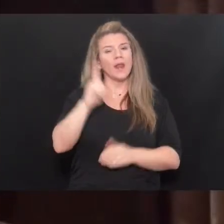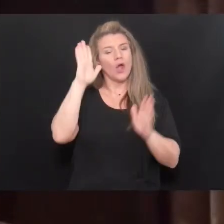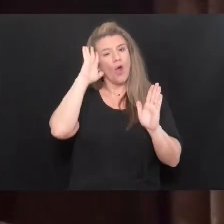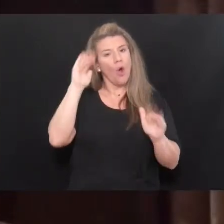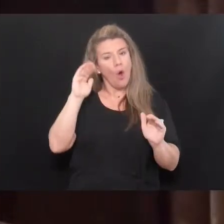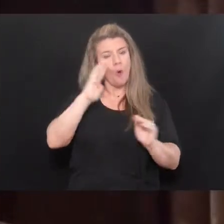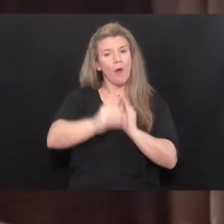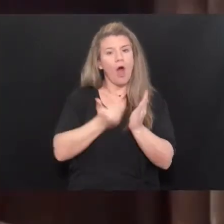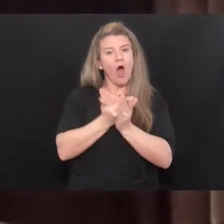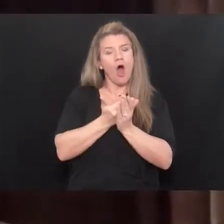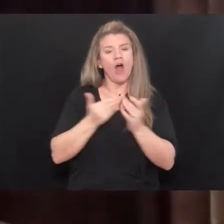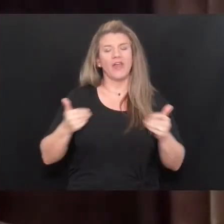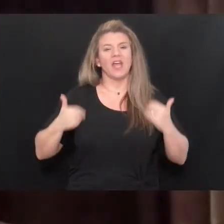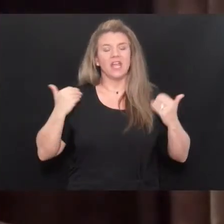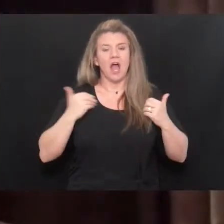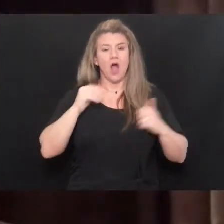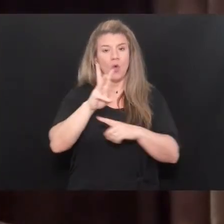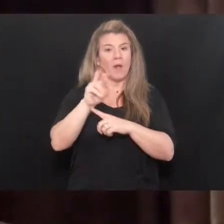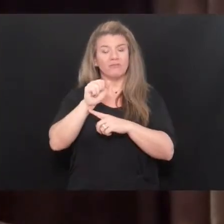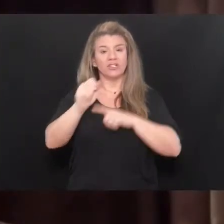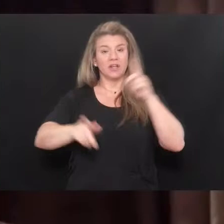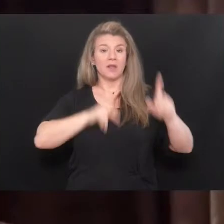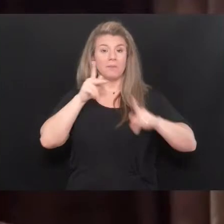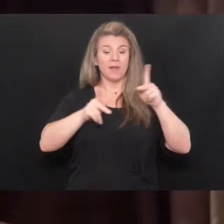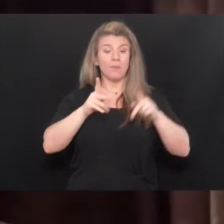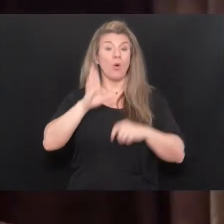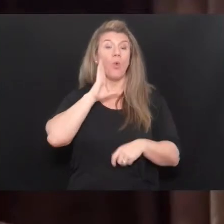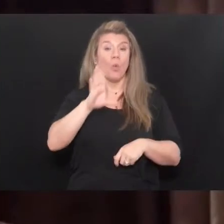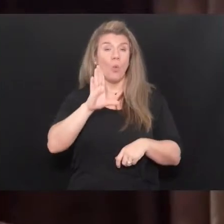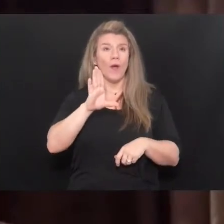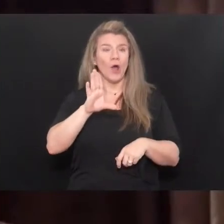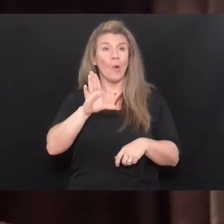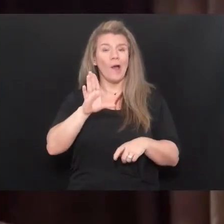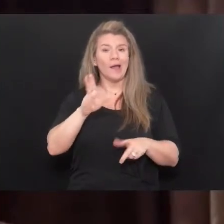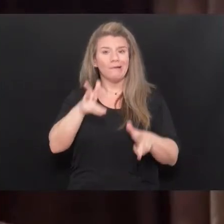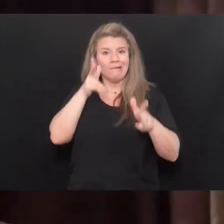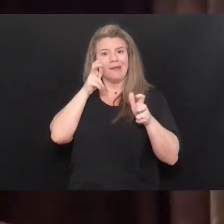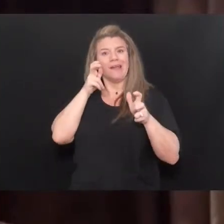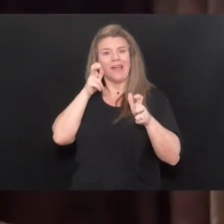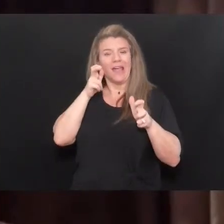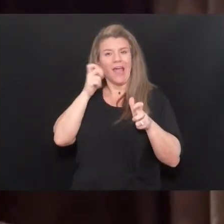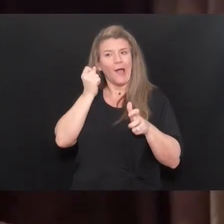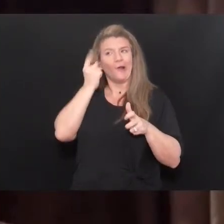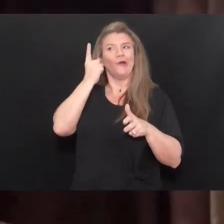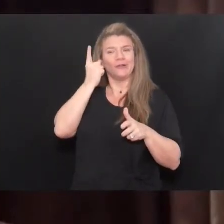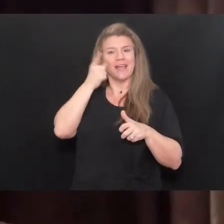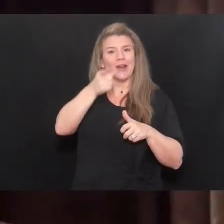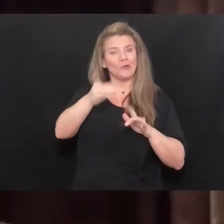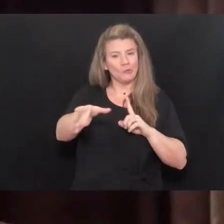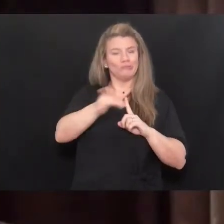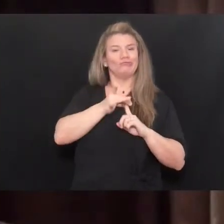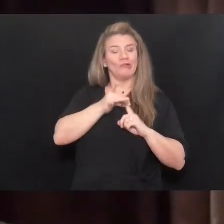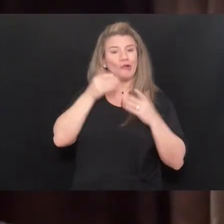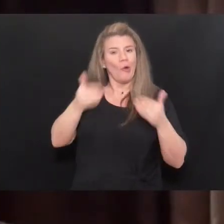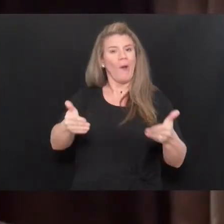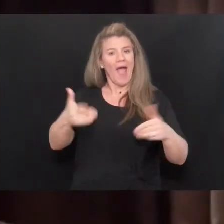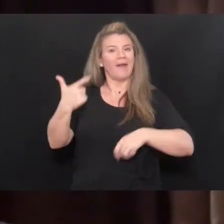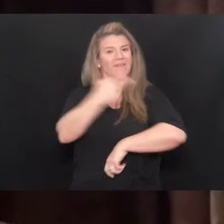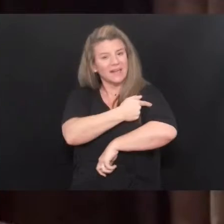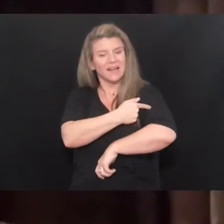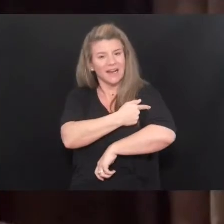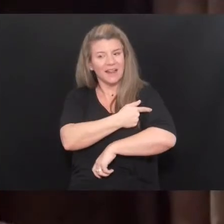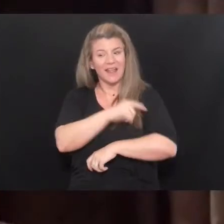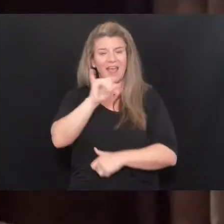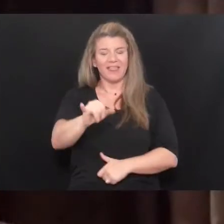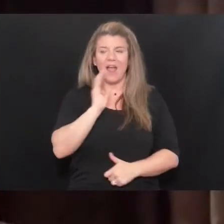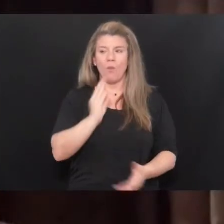of our young West Virginians will take this into account and choose to be vaccinated. And also that gives